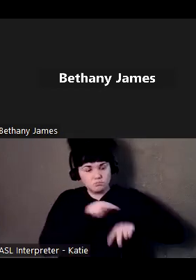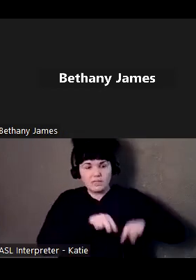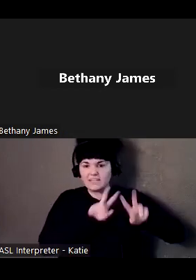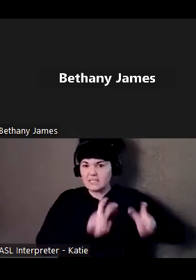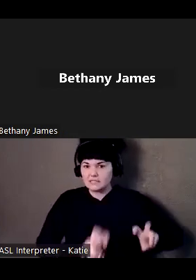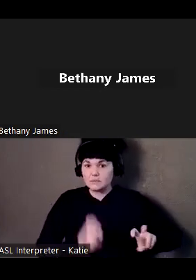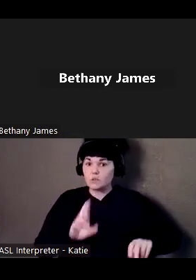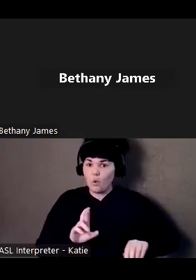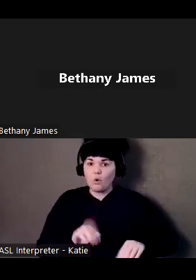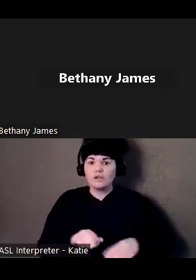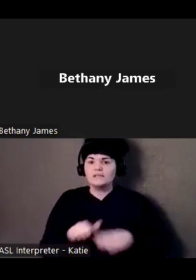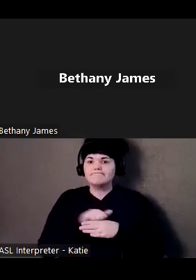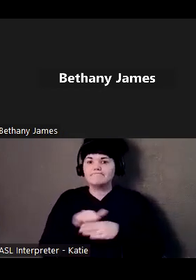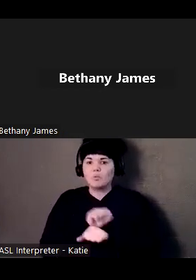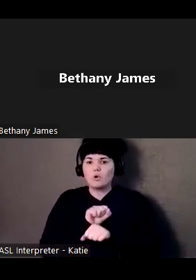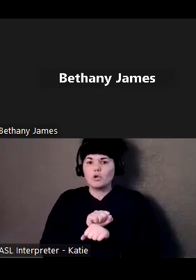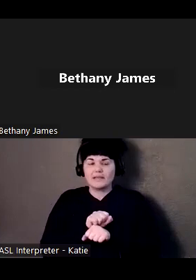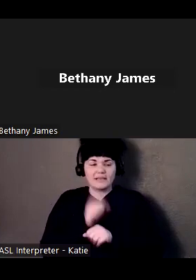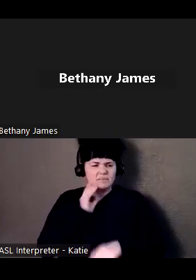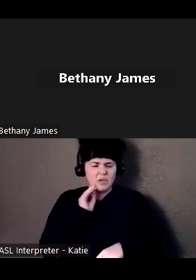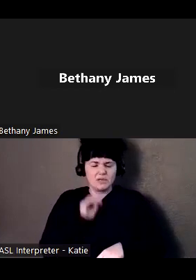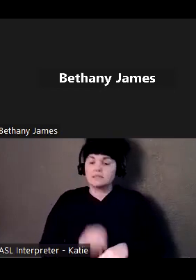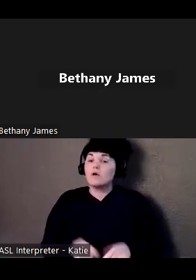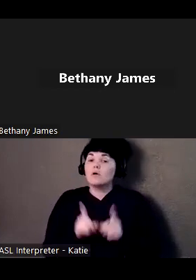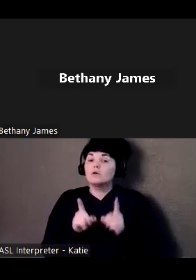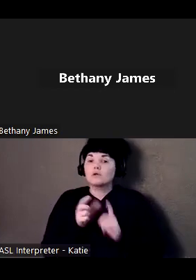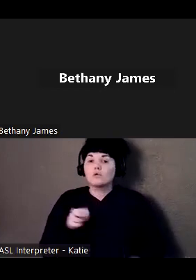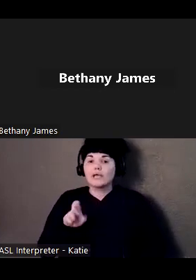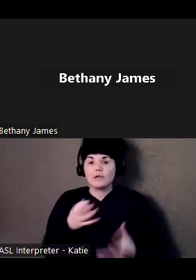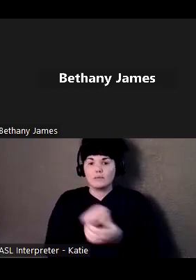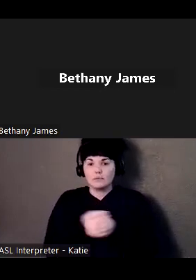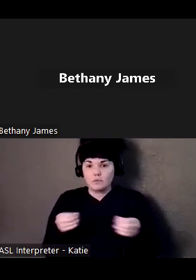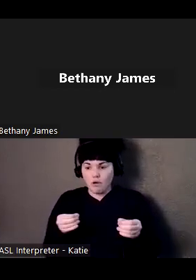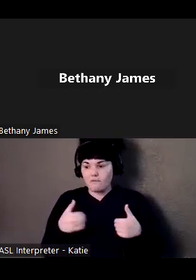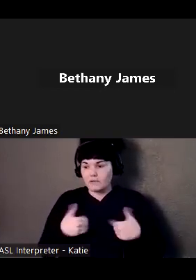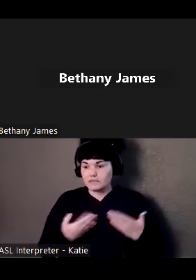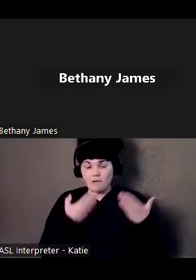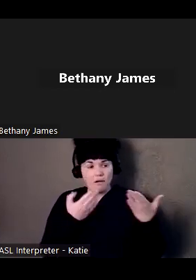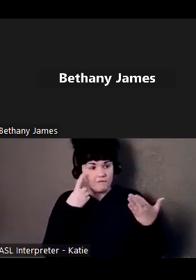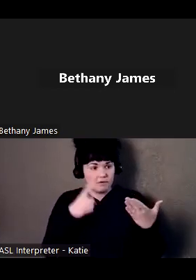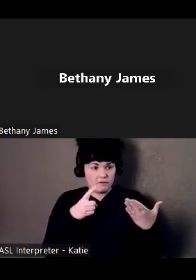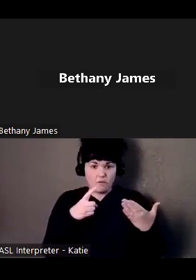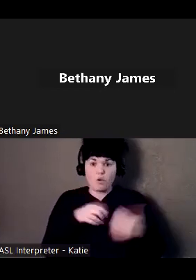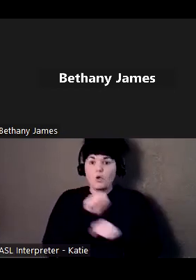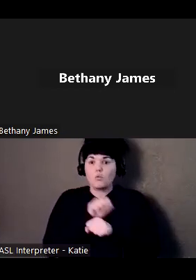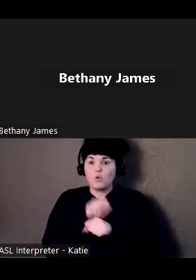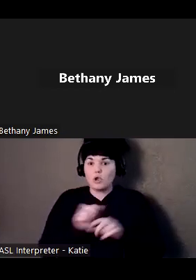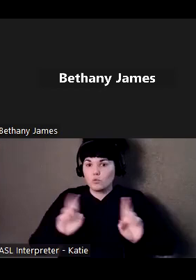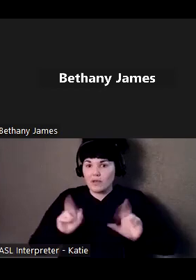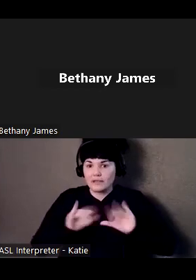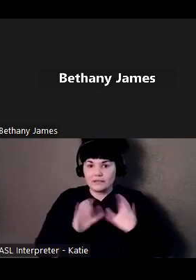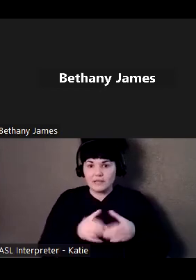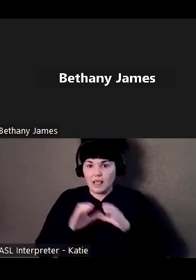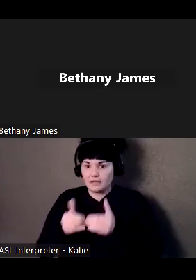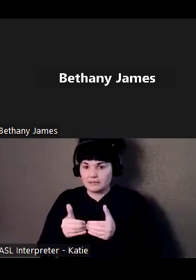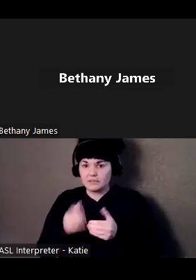experiences. Also, our Grand Rapids office offered a series of work readiness classes. In fact, we'll be